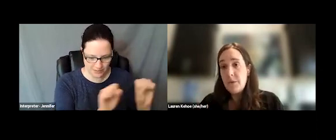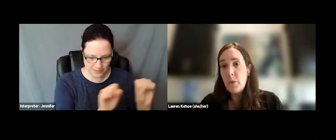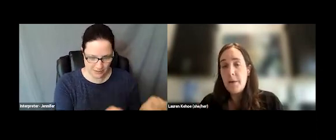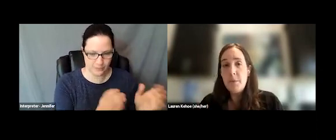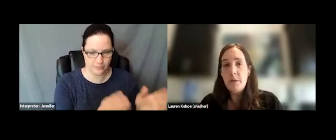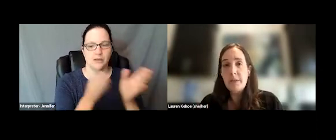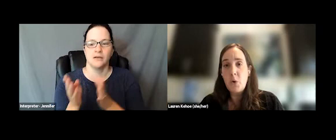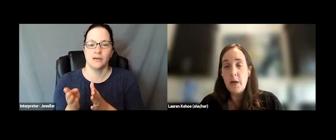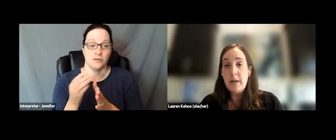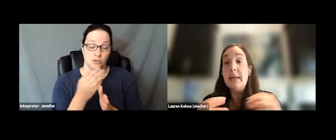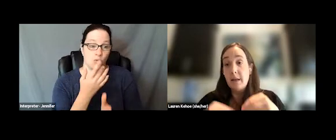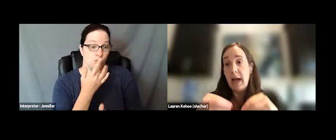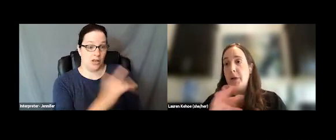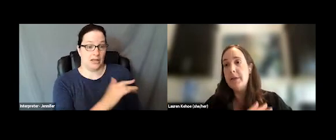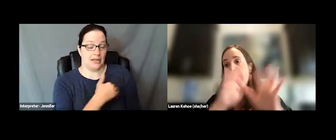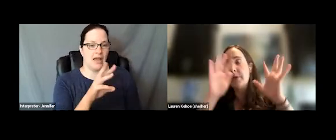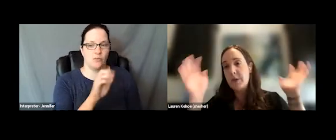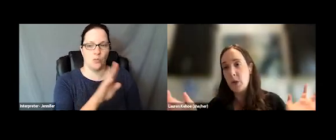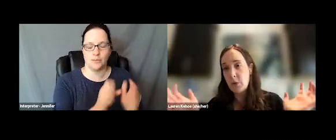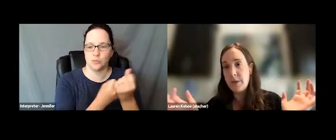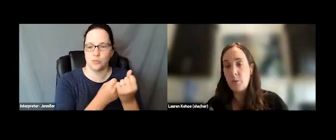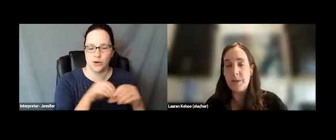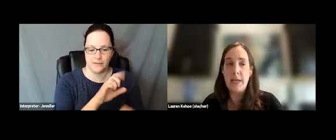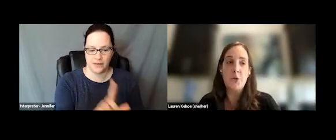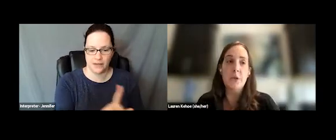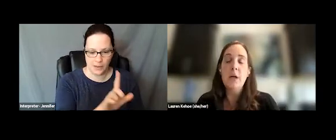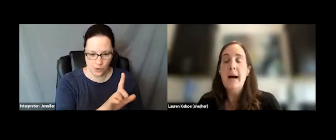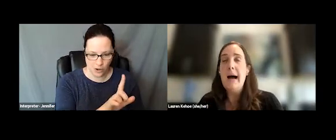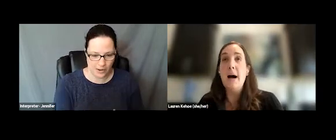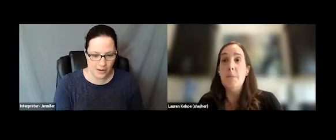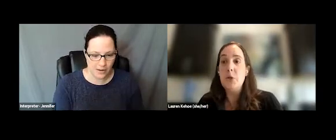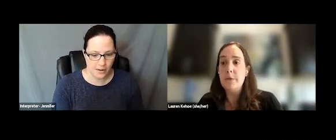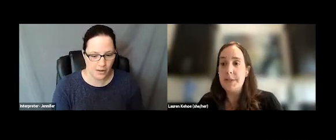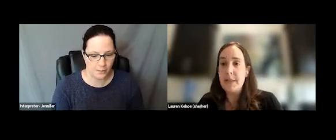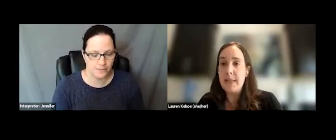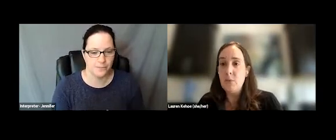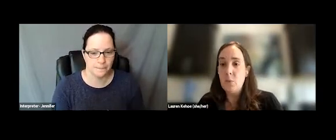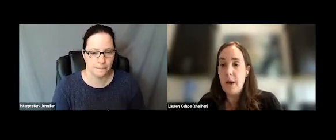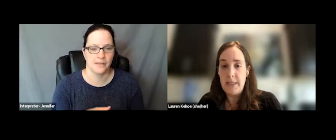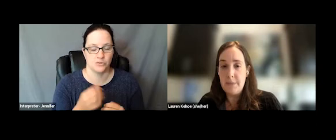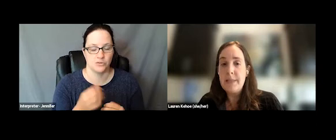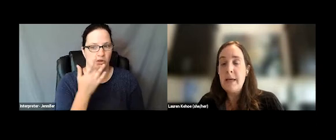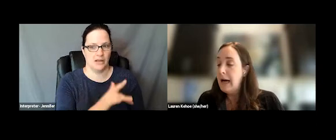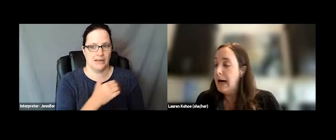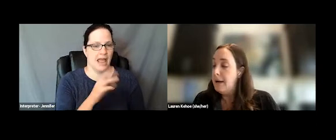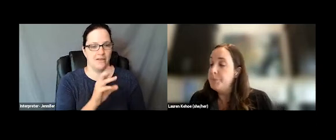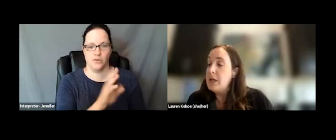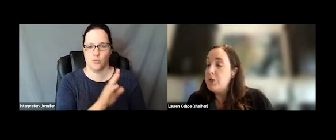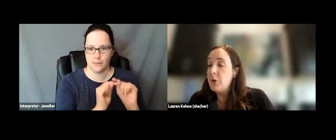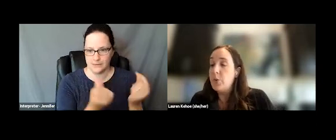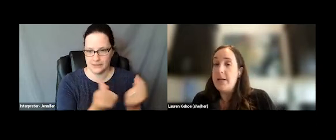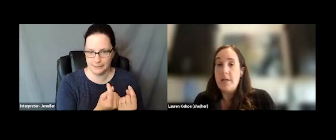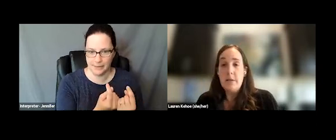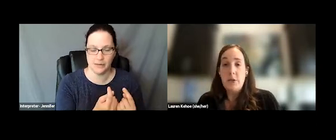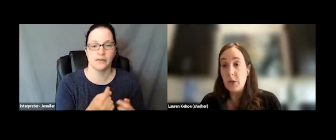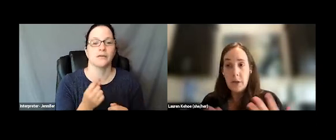have web support in the libraries. We don't have to work with central university web teams. And